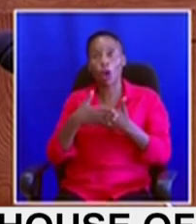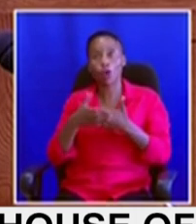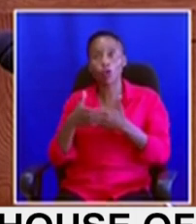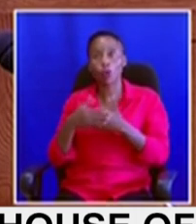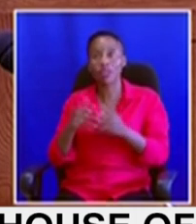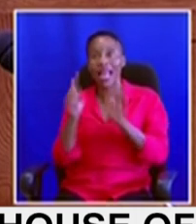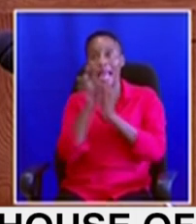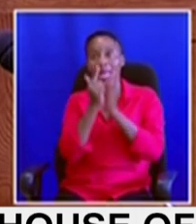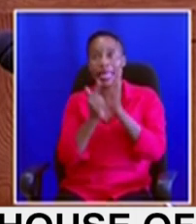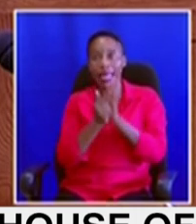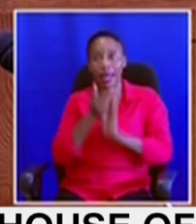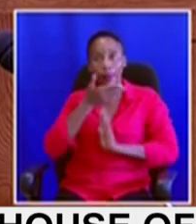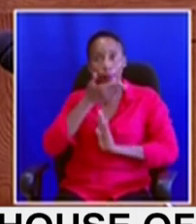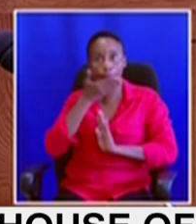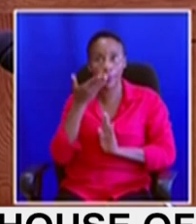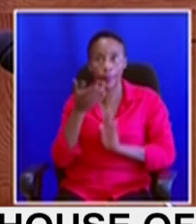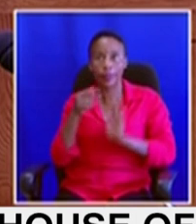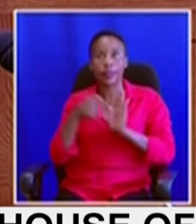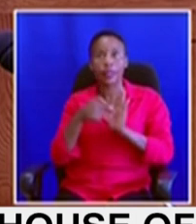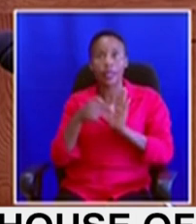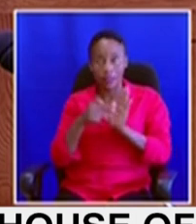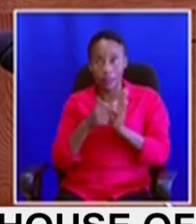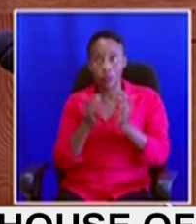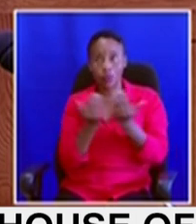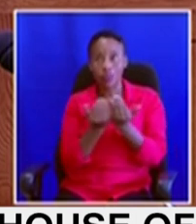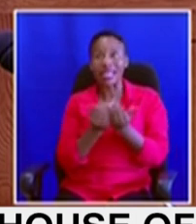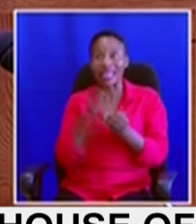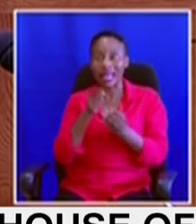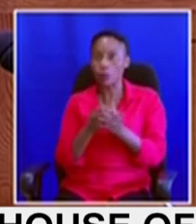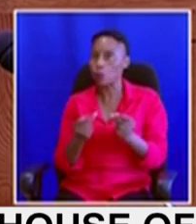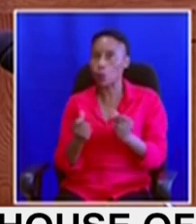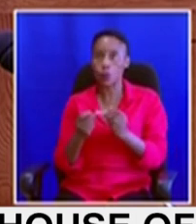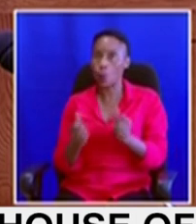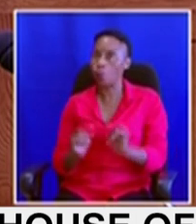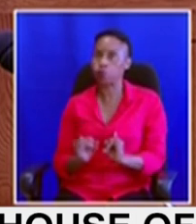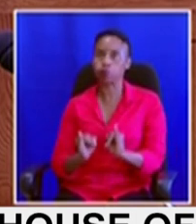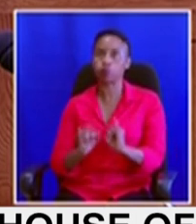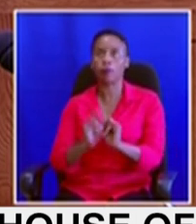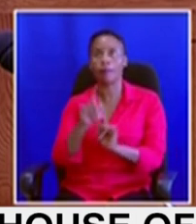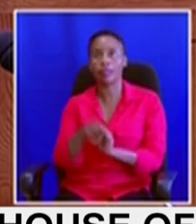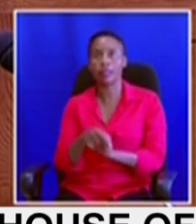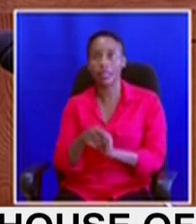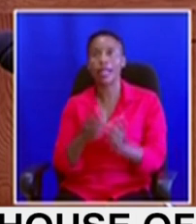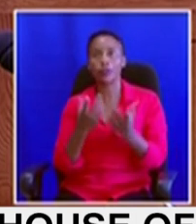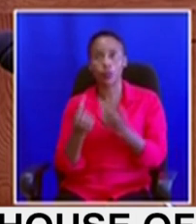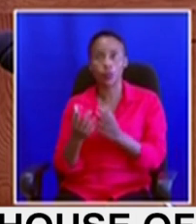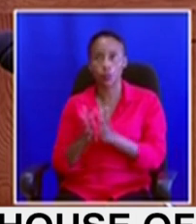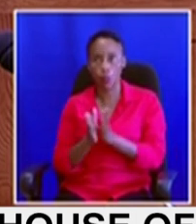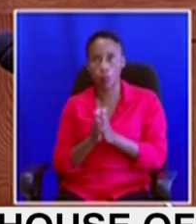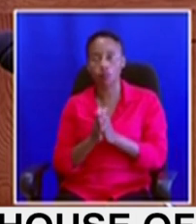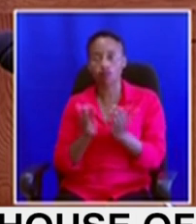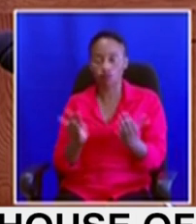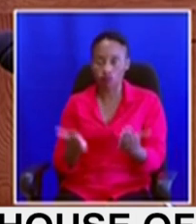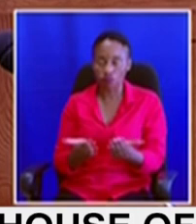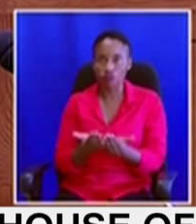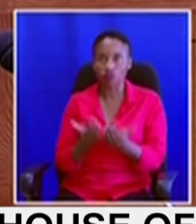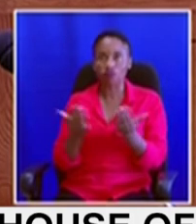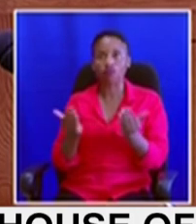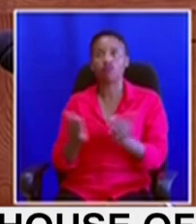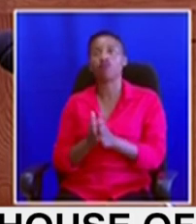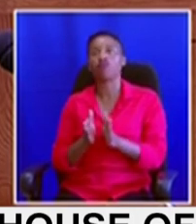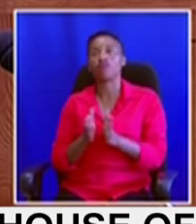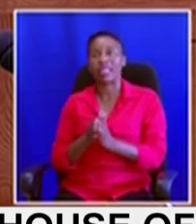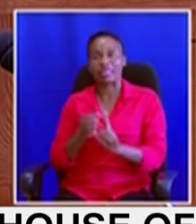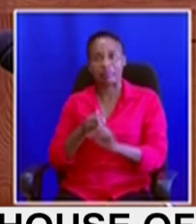initiation schools, that must be done with vigor, that must be done with determination, and where it has been